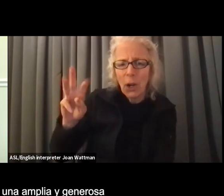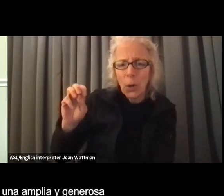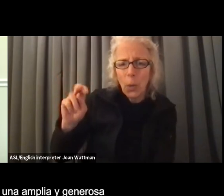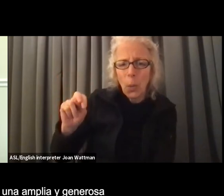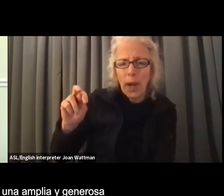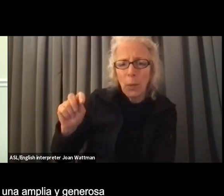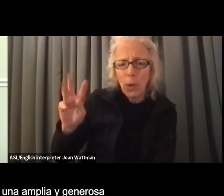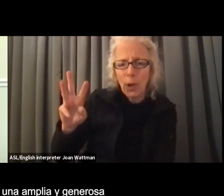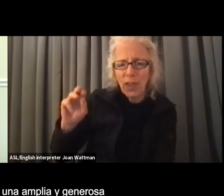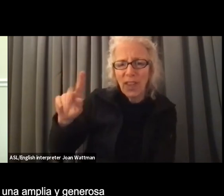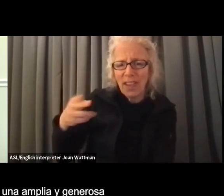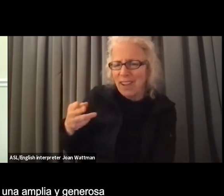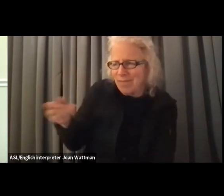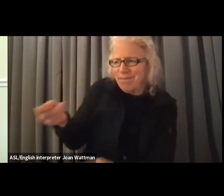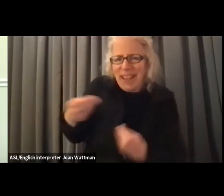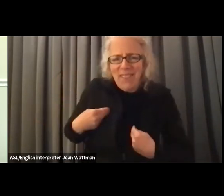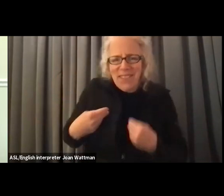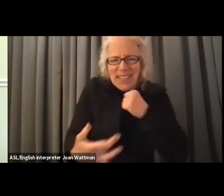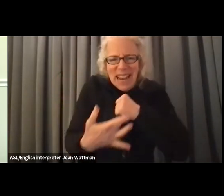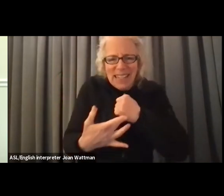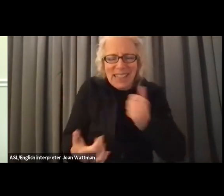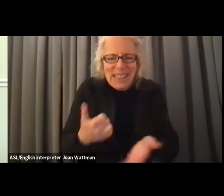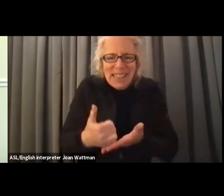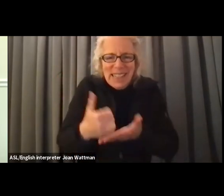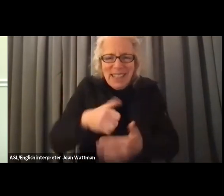technical assistance setting up the webinar.